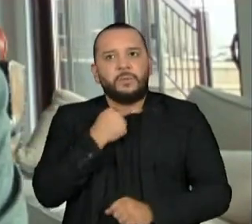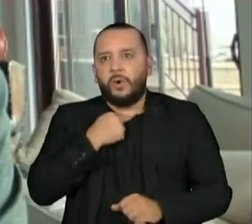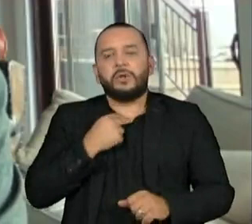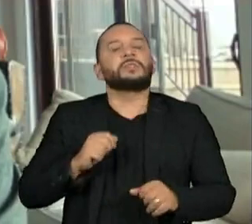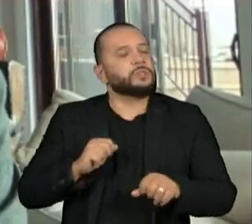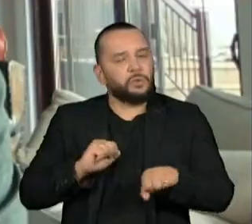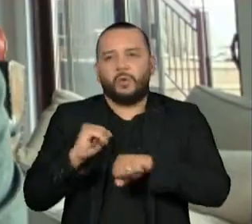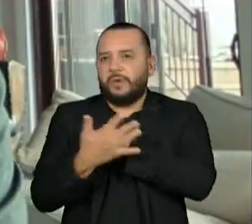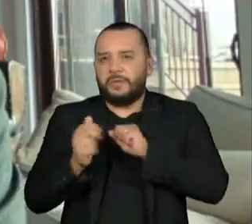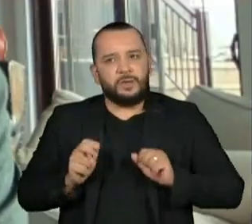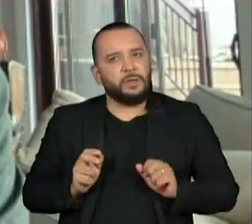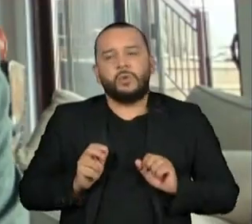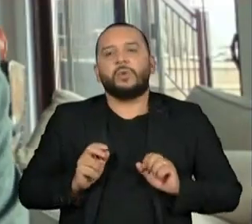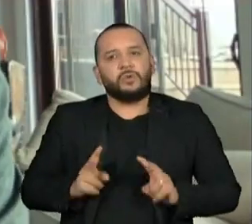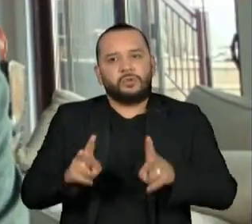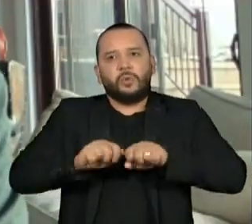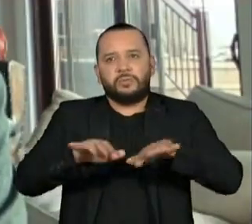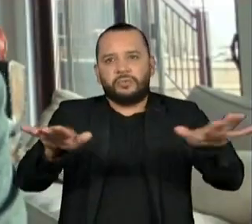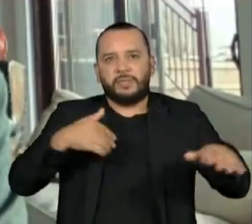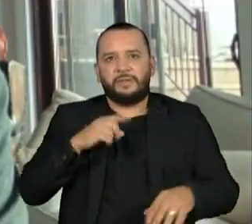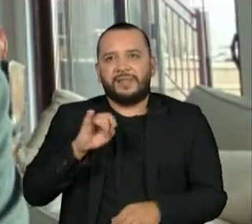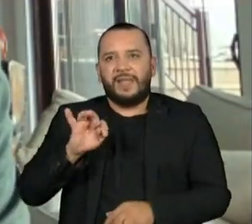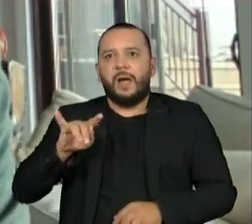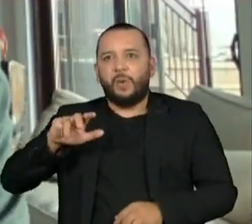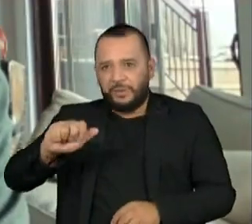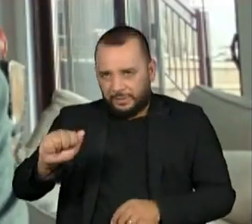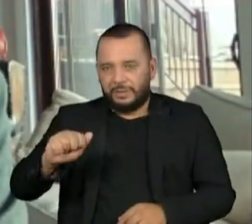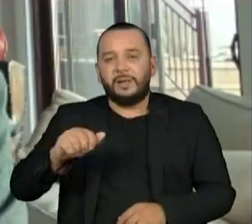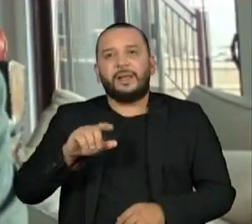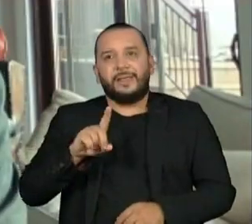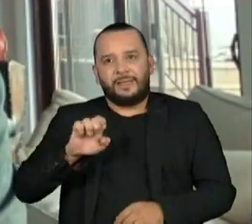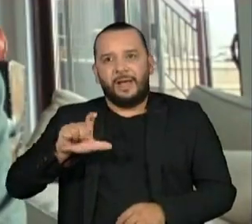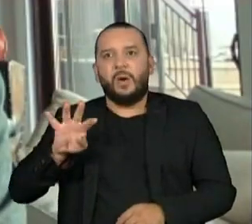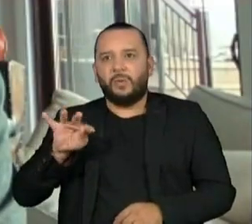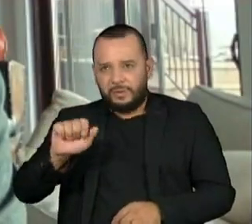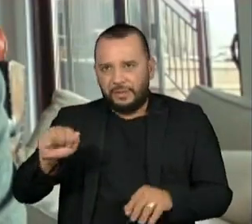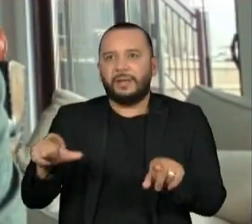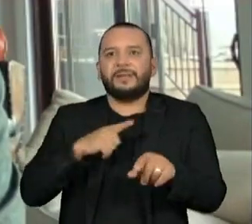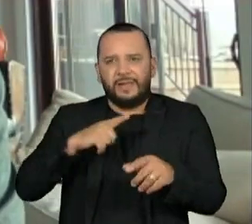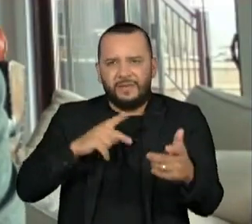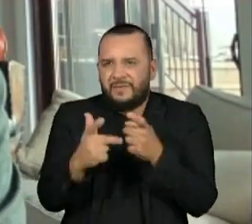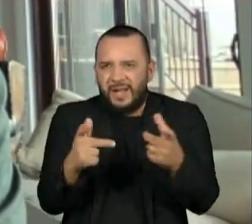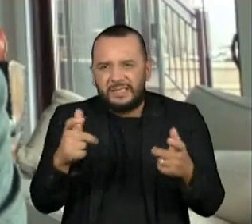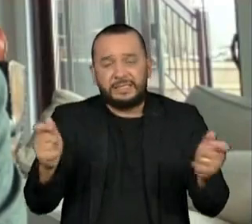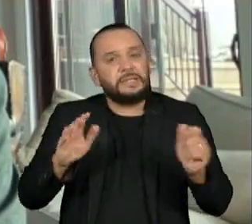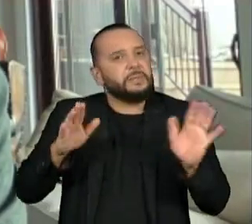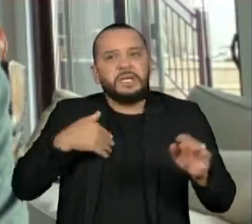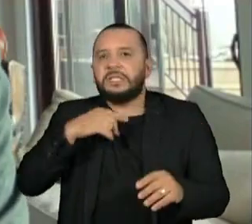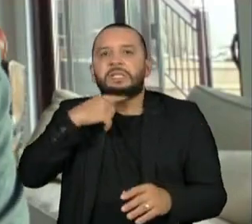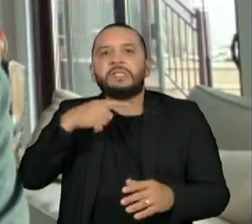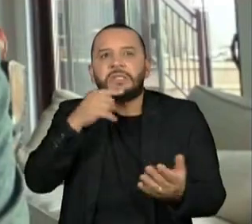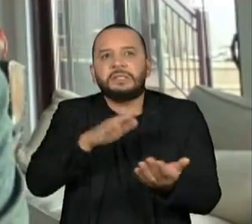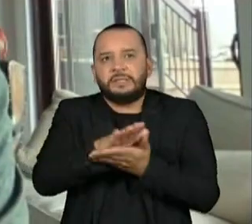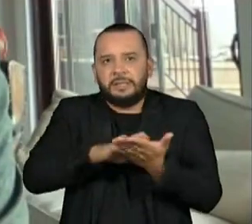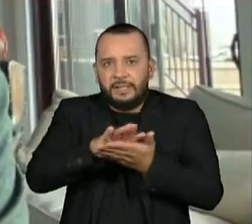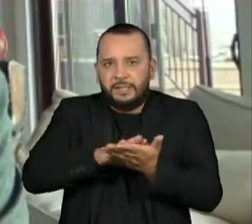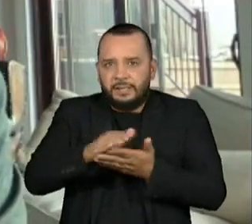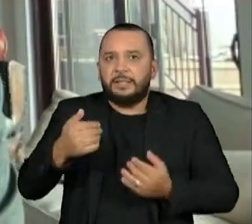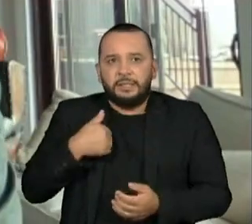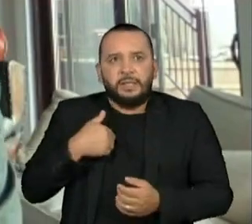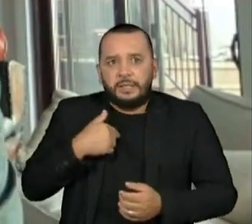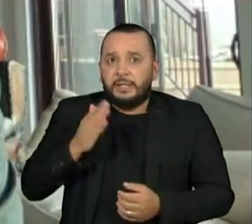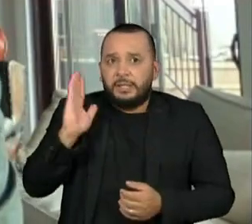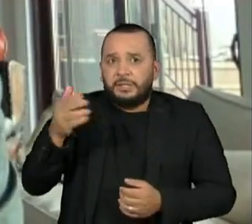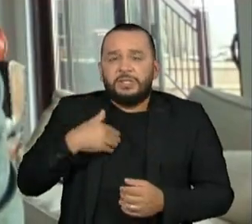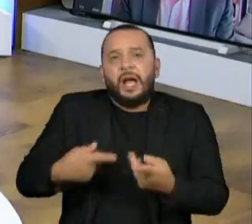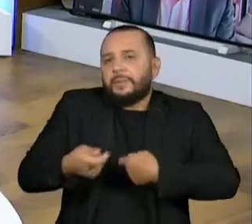the Delta wave. Even with vaccines widely available, the administration did not succeed in ending the